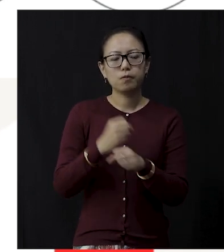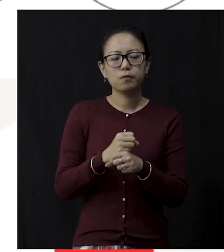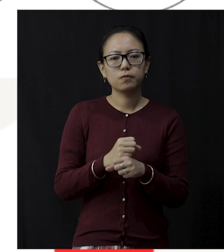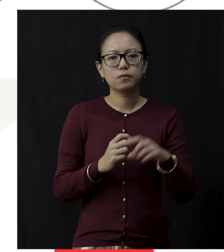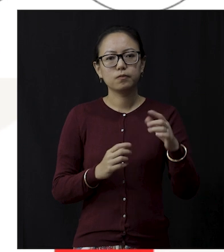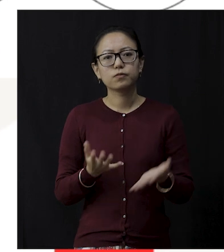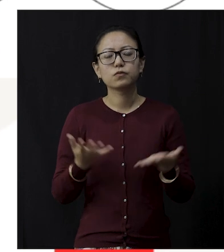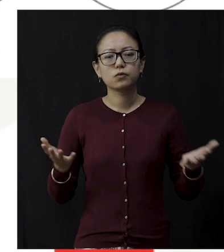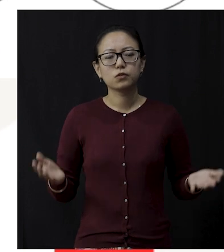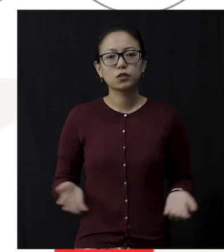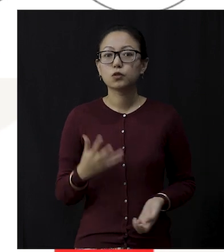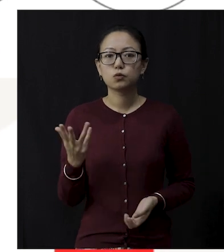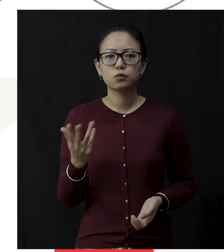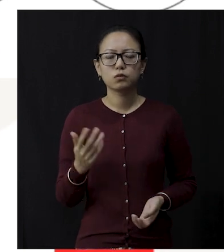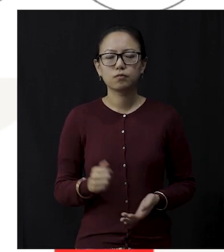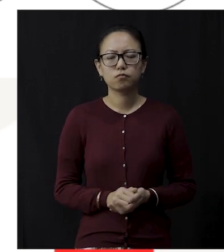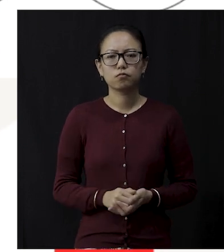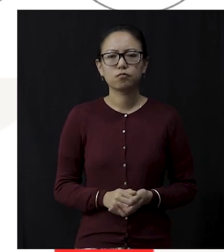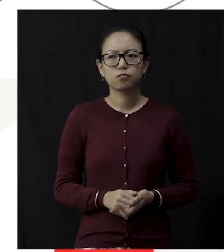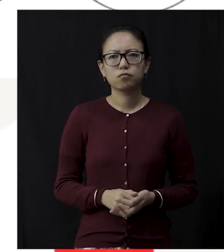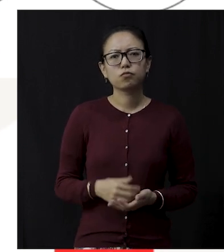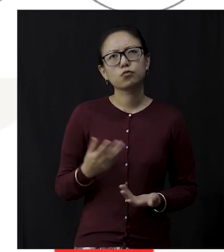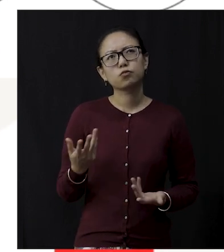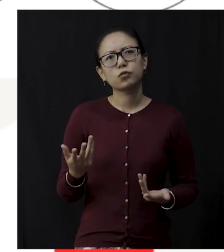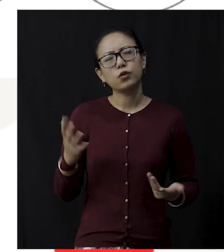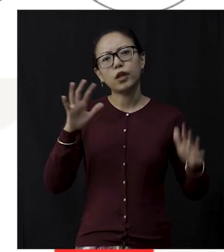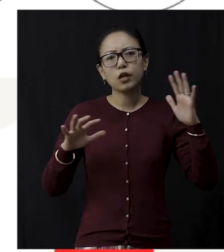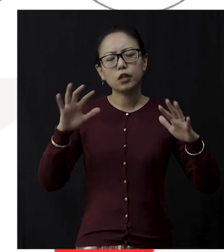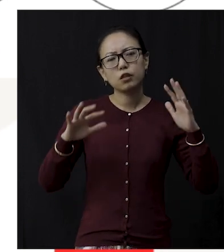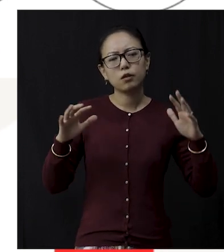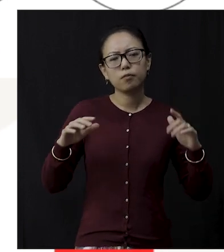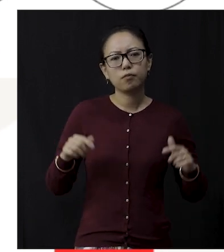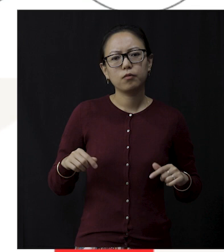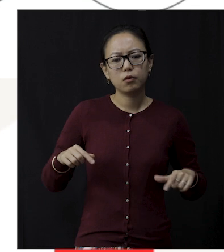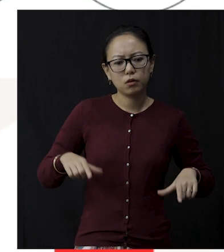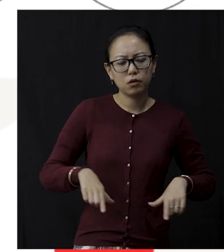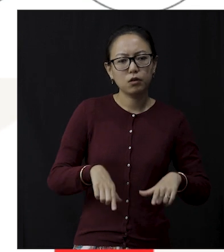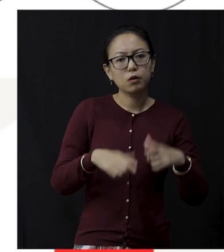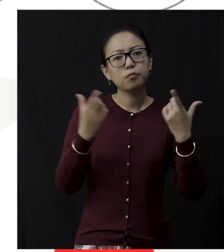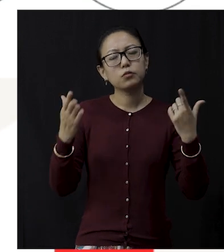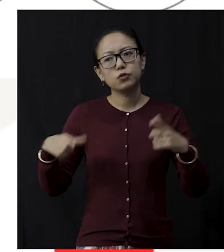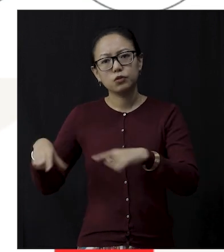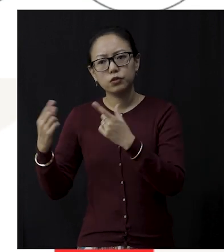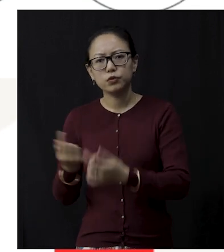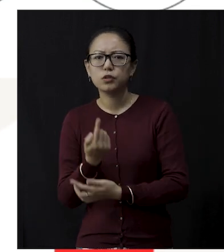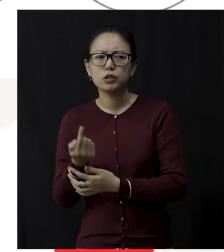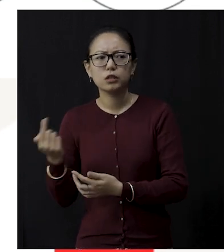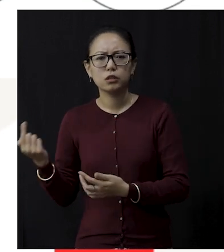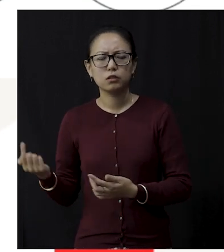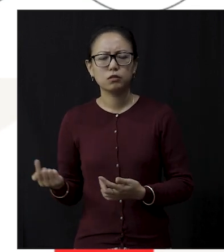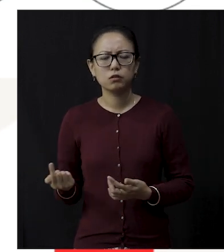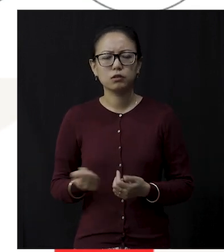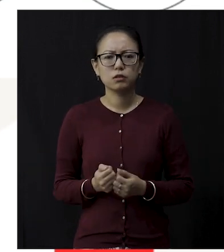beings, people, okay? Living things can be animal or plants, okay? Living things